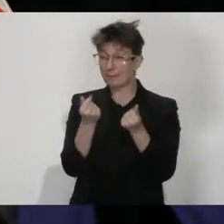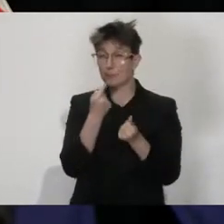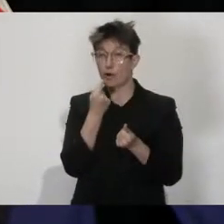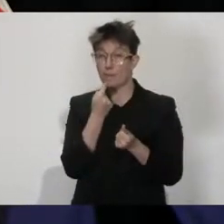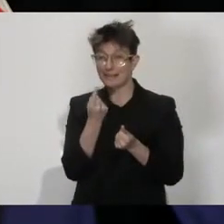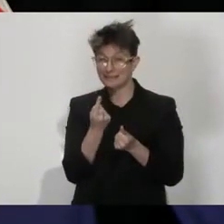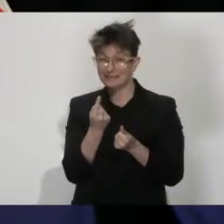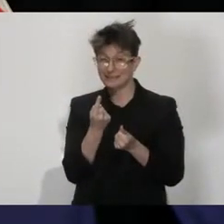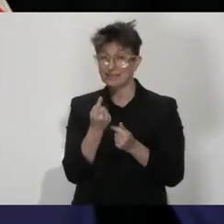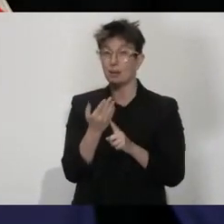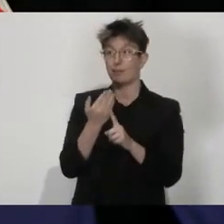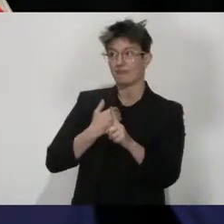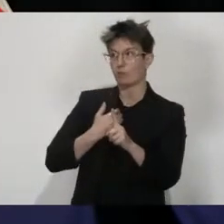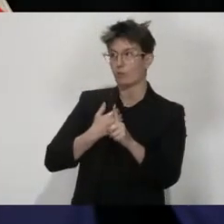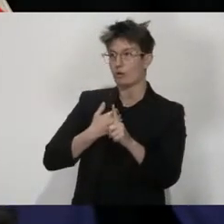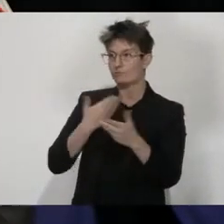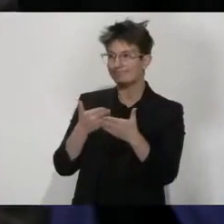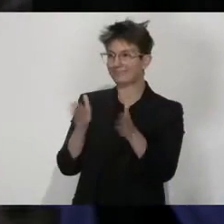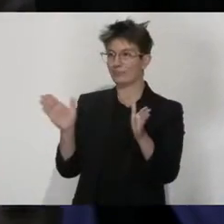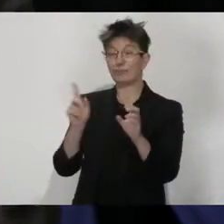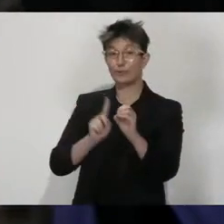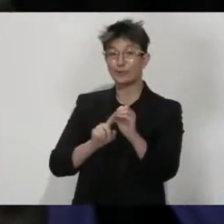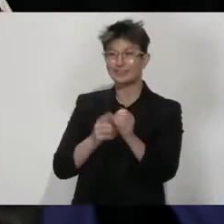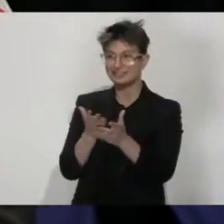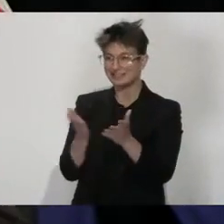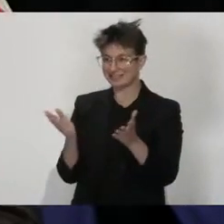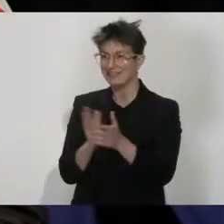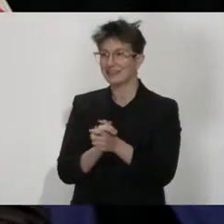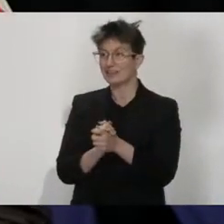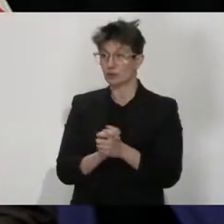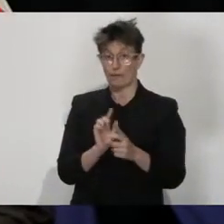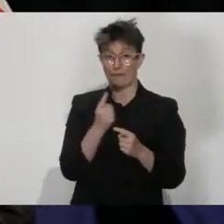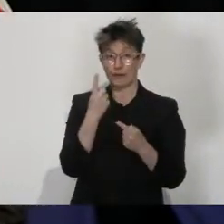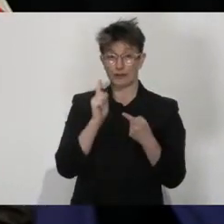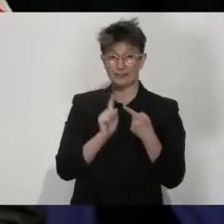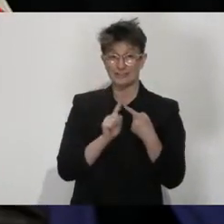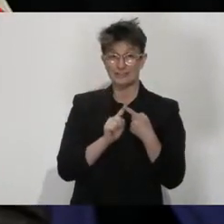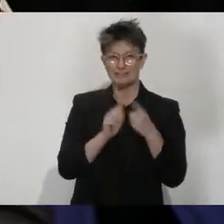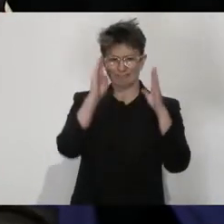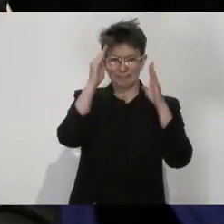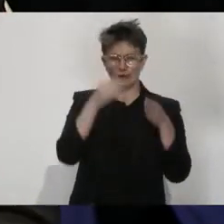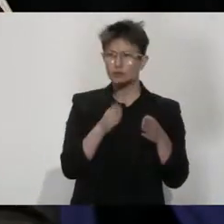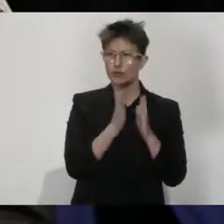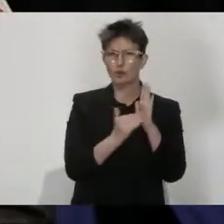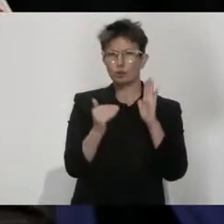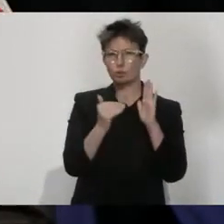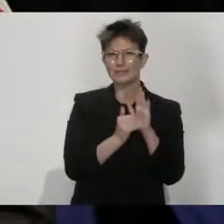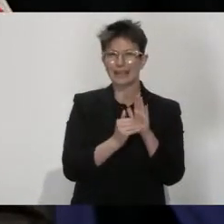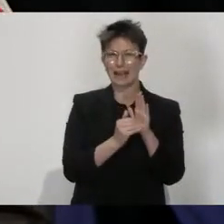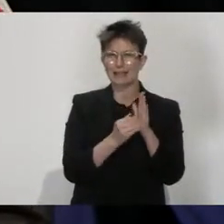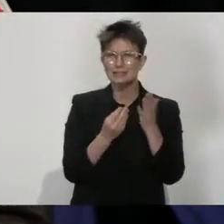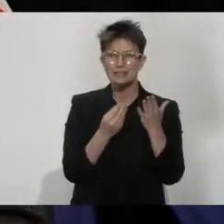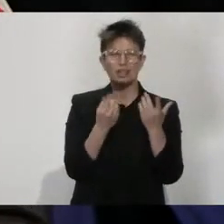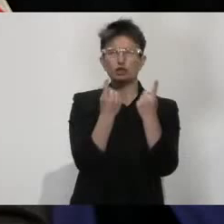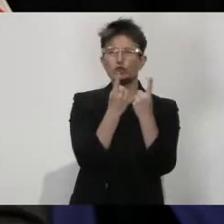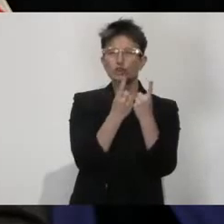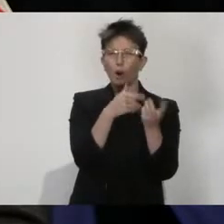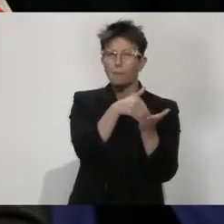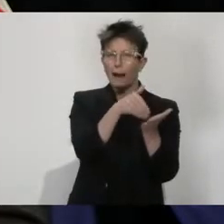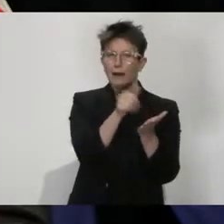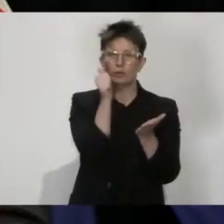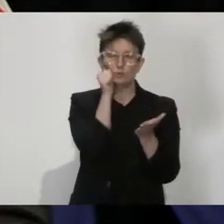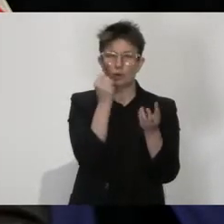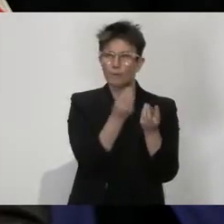the action that the government is helping to take to support NZX Limited. NZX is a private